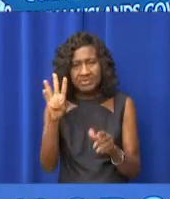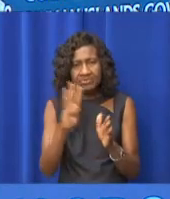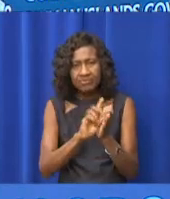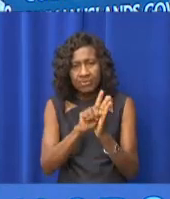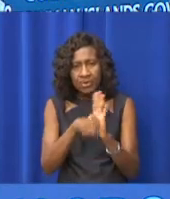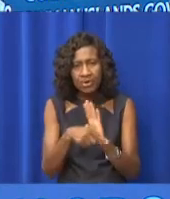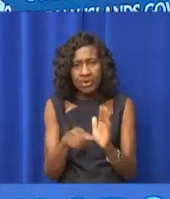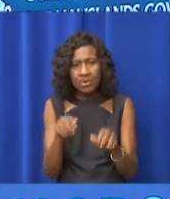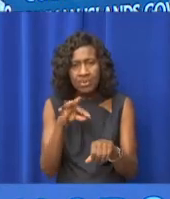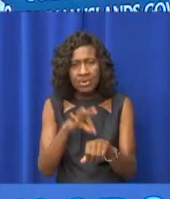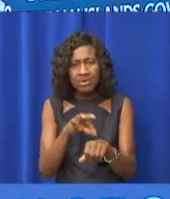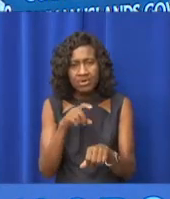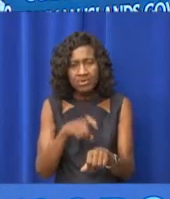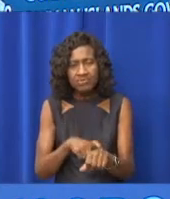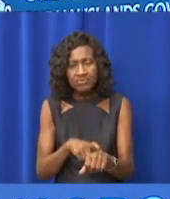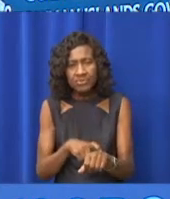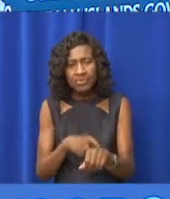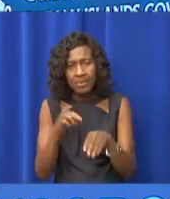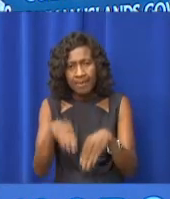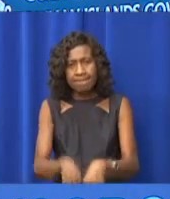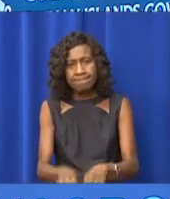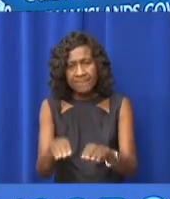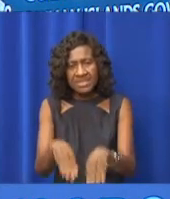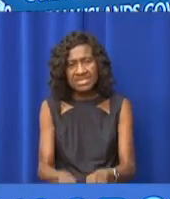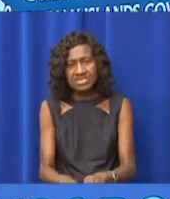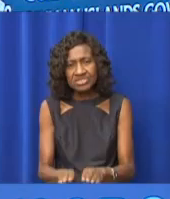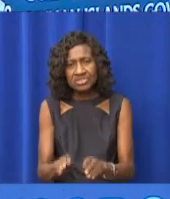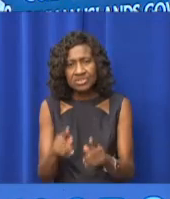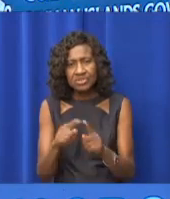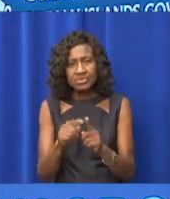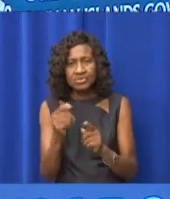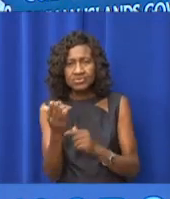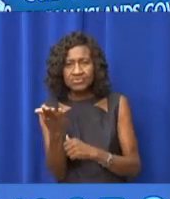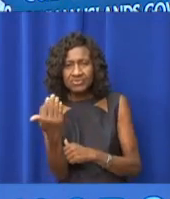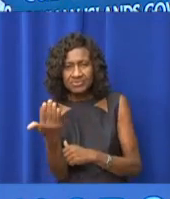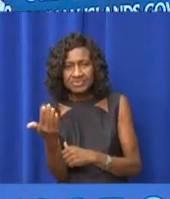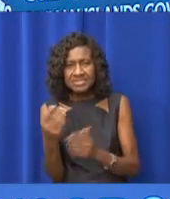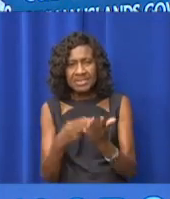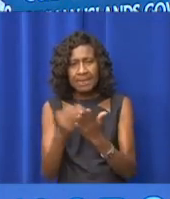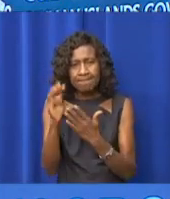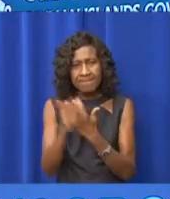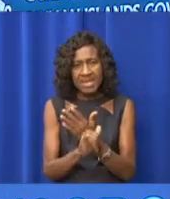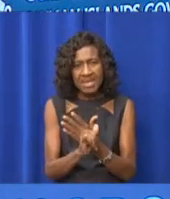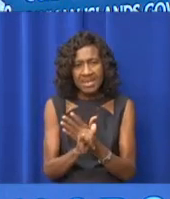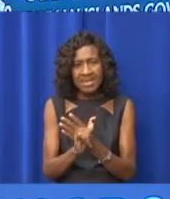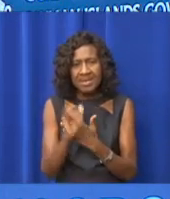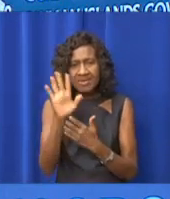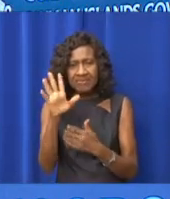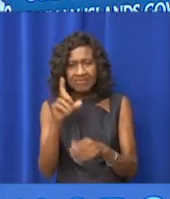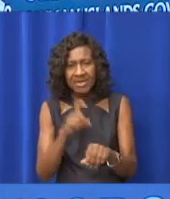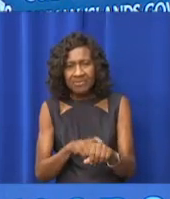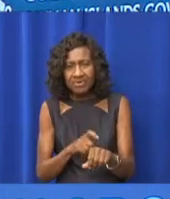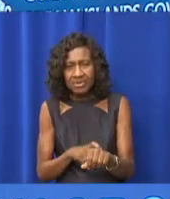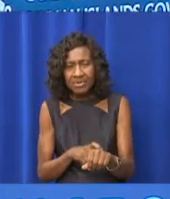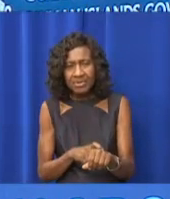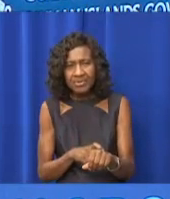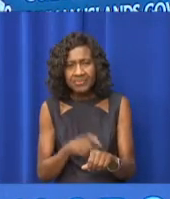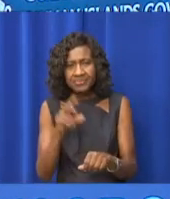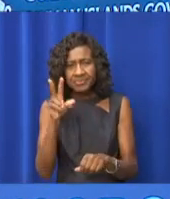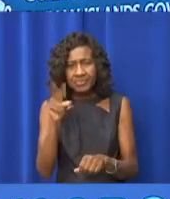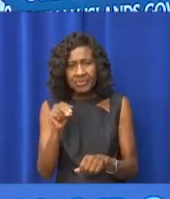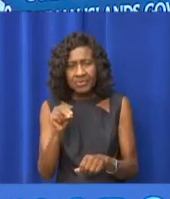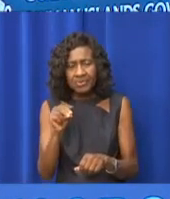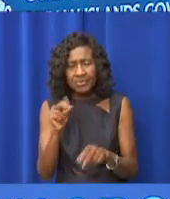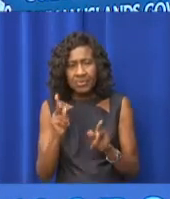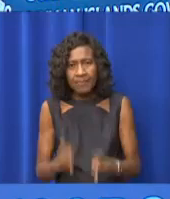on Grand Cayman, also remains in place until the 15th of May. 5 a.m. This means that